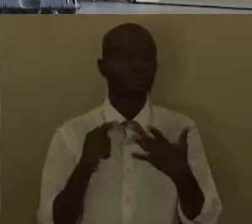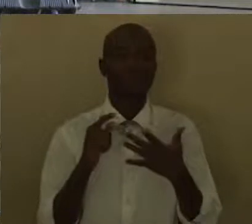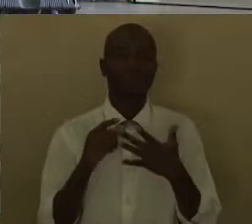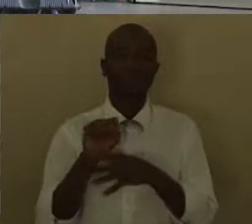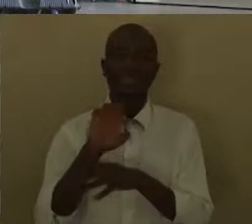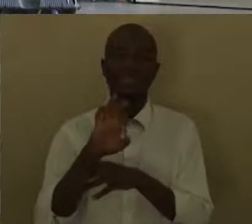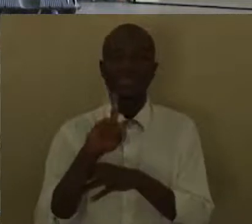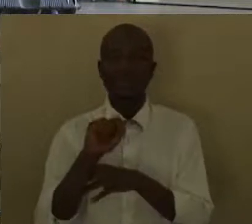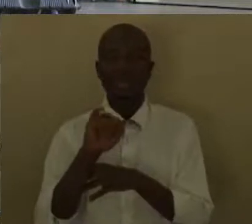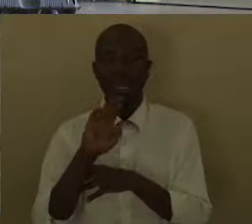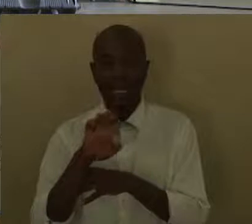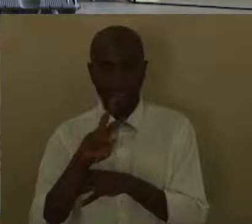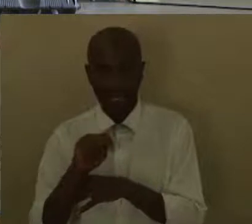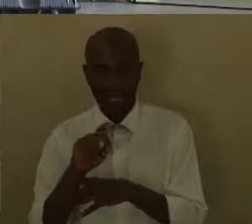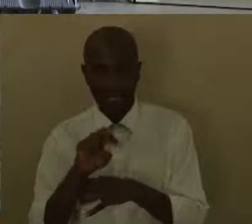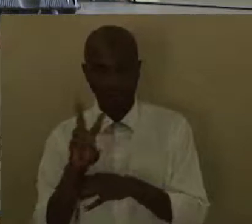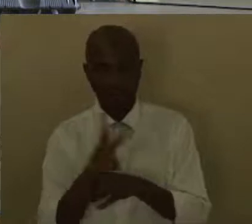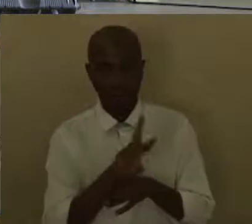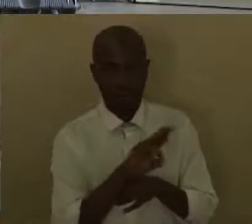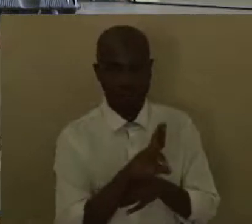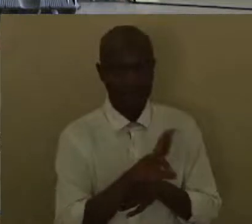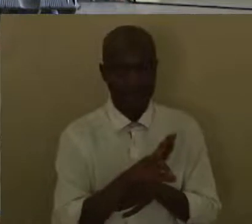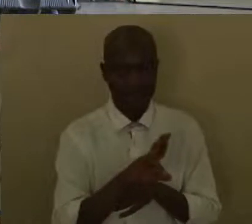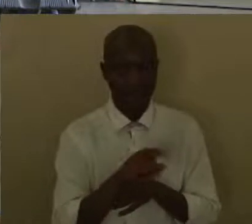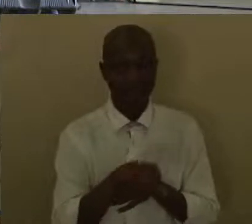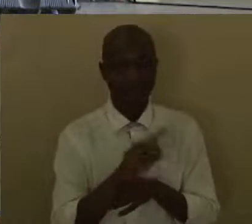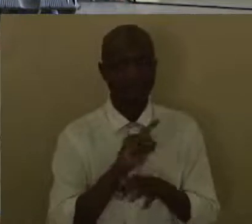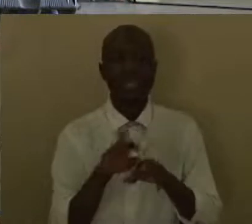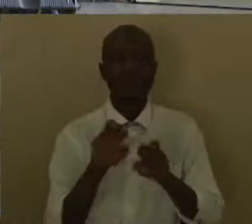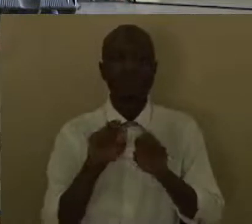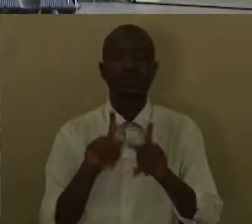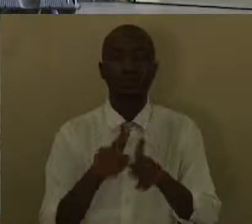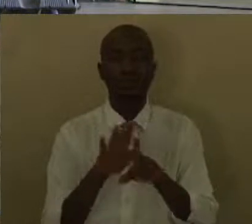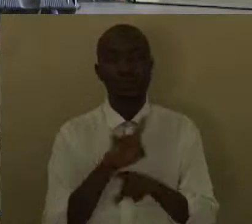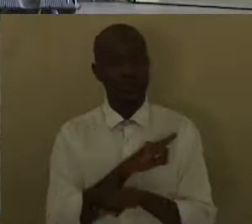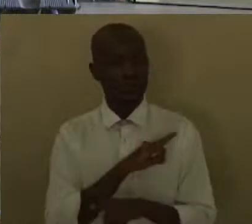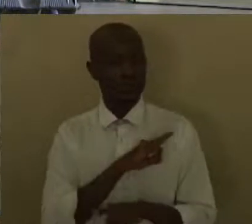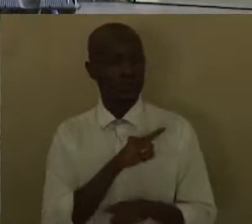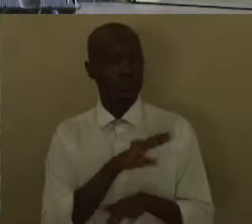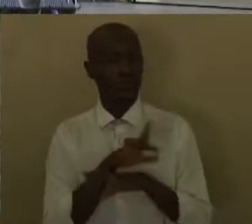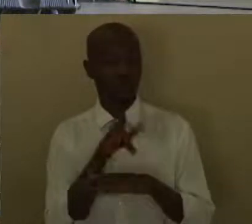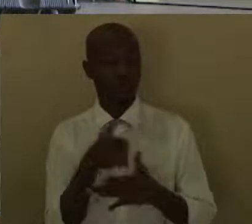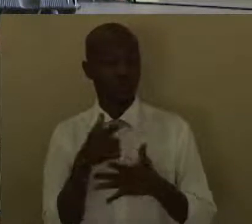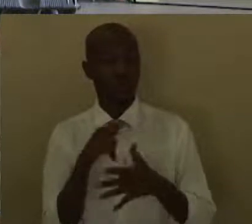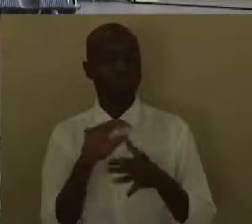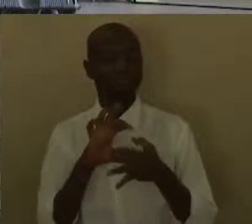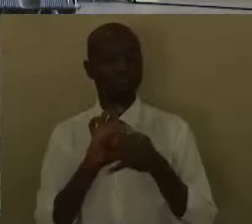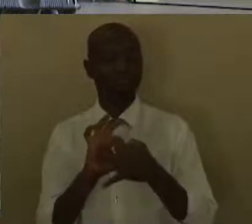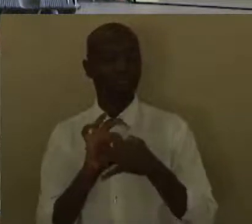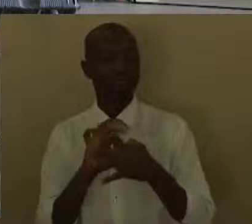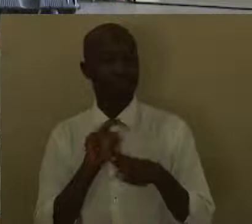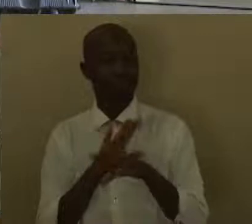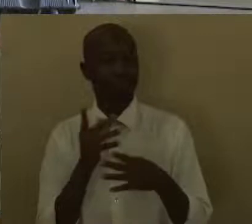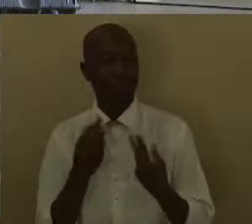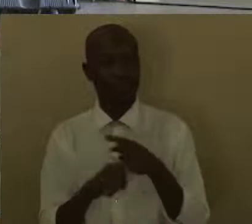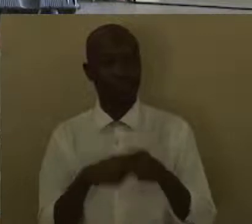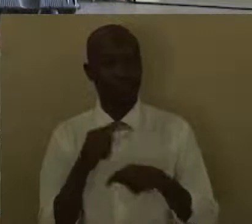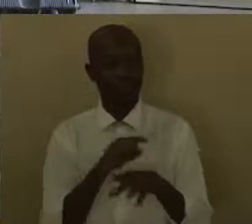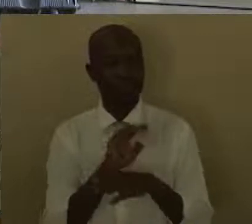as the ones from West Rand, an opportunity to interact with this